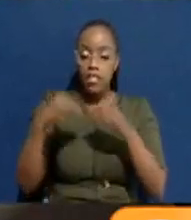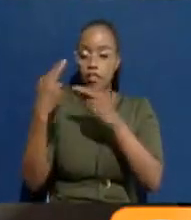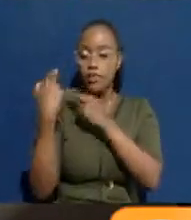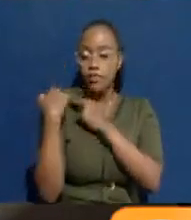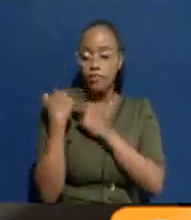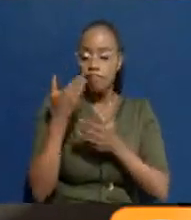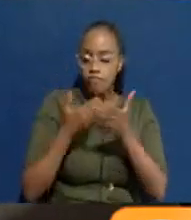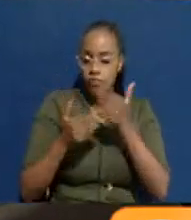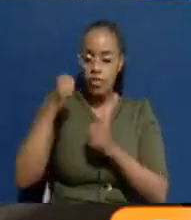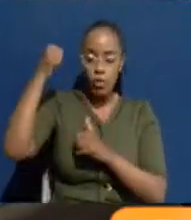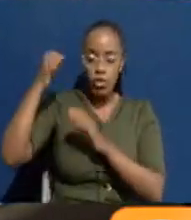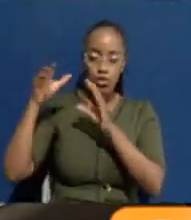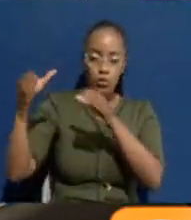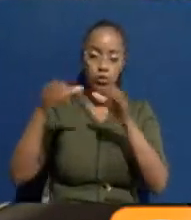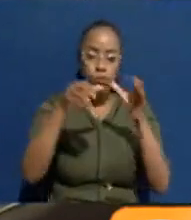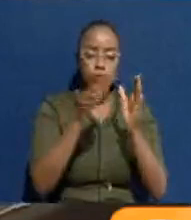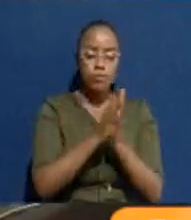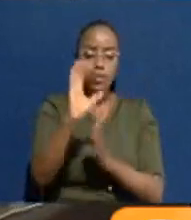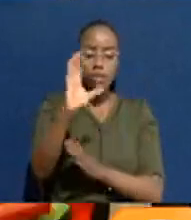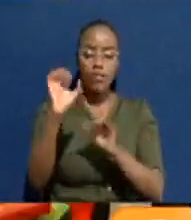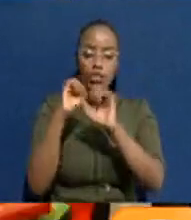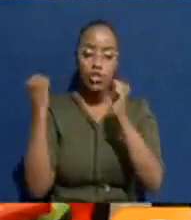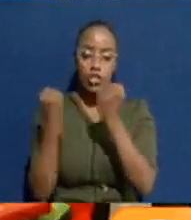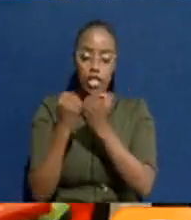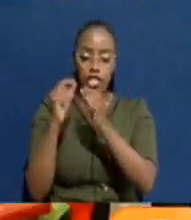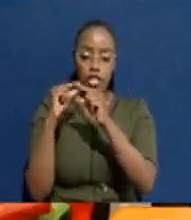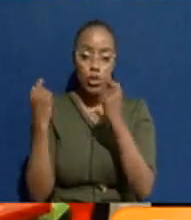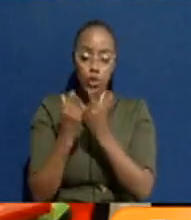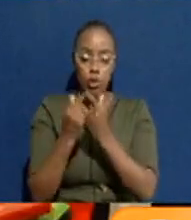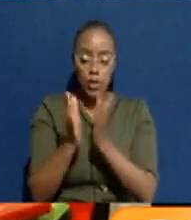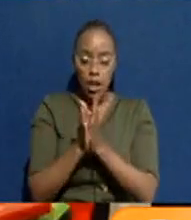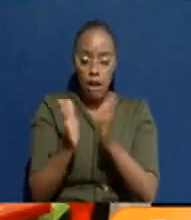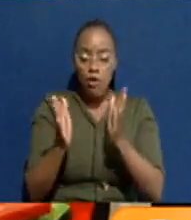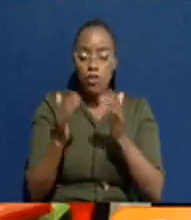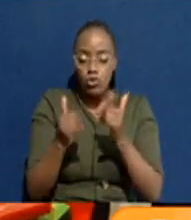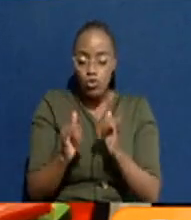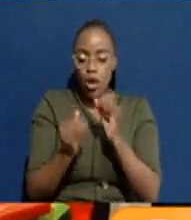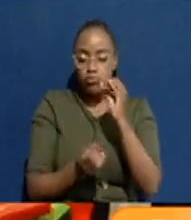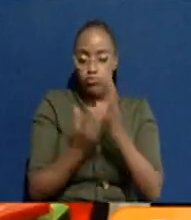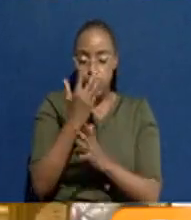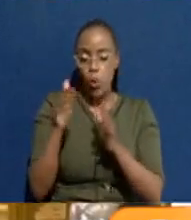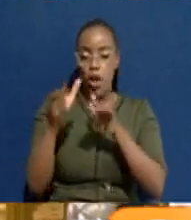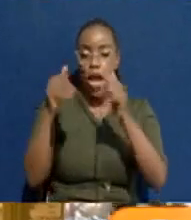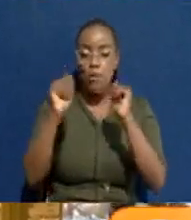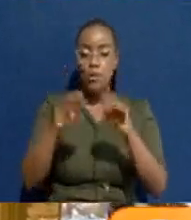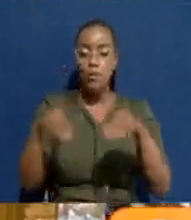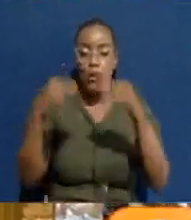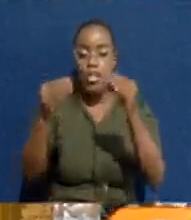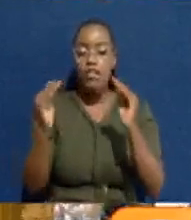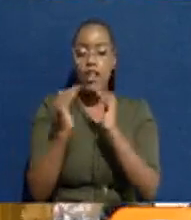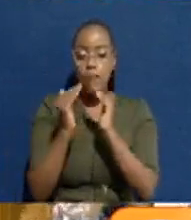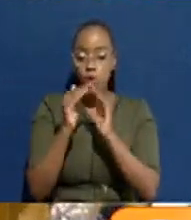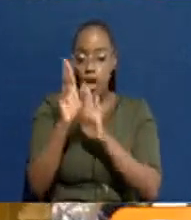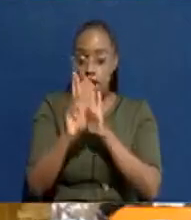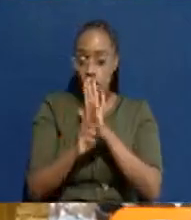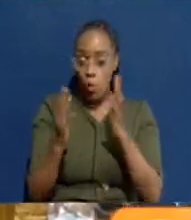to engage political parties and civil society groups in a broad framework to pave the way to restoration of democratic rule in